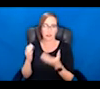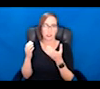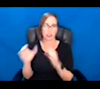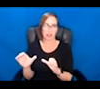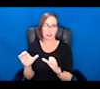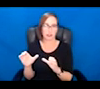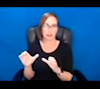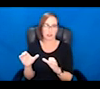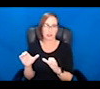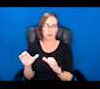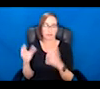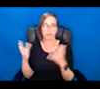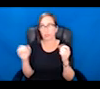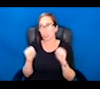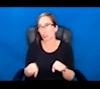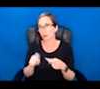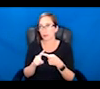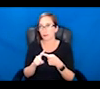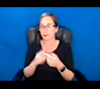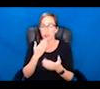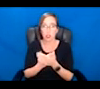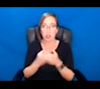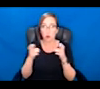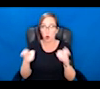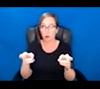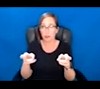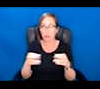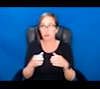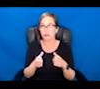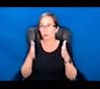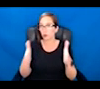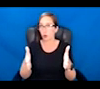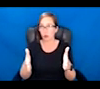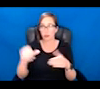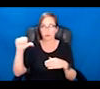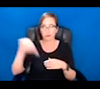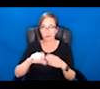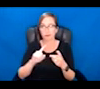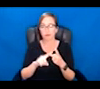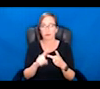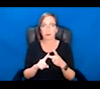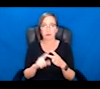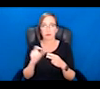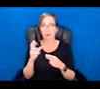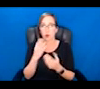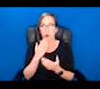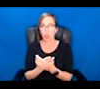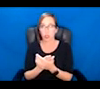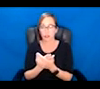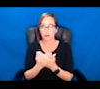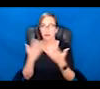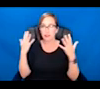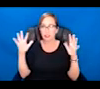whether everything from roads without potholes to sound barriers against highways